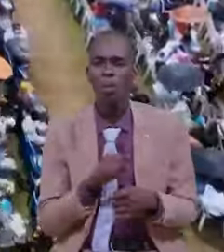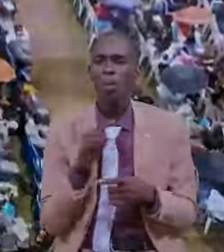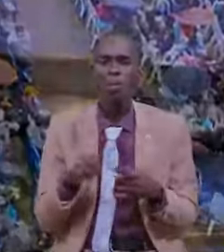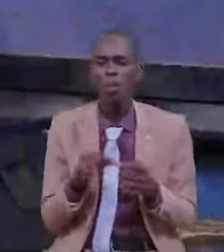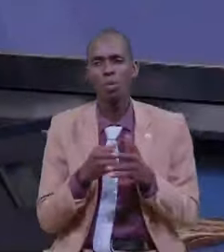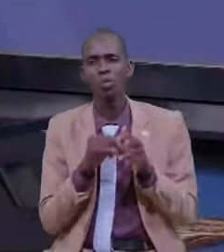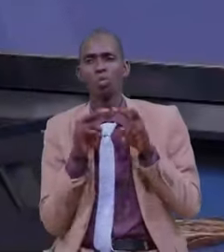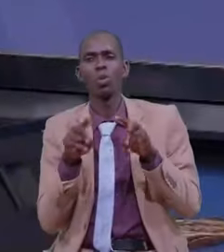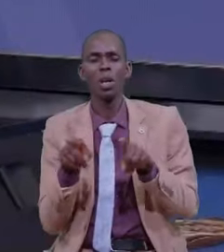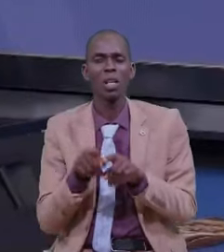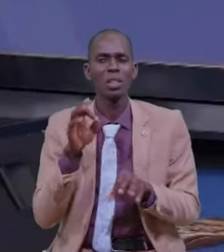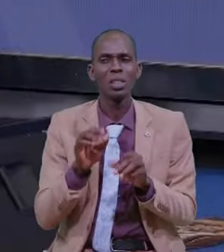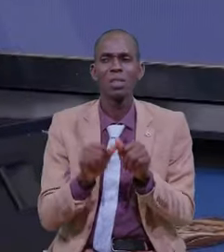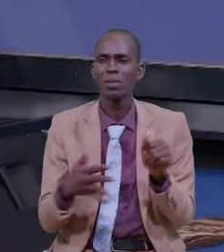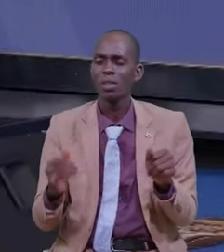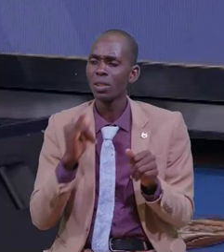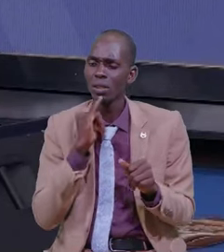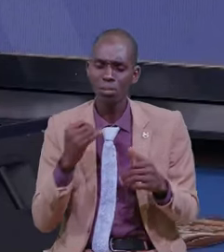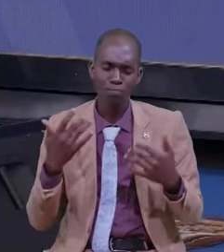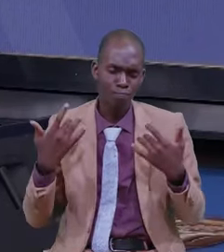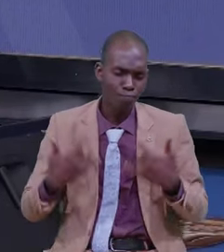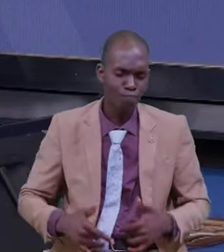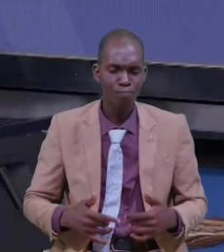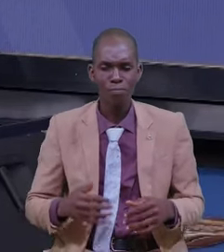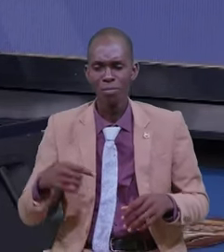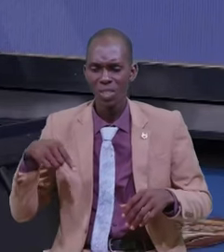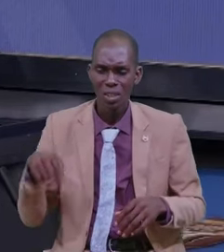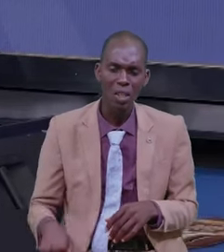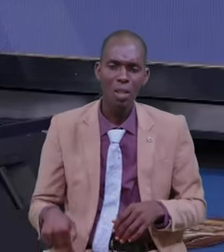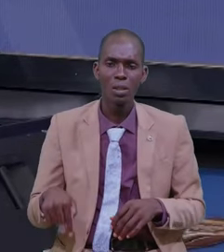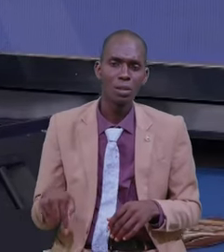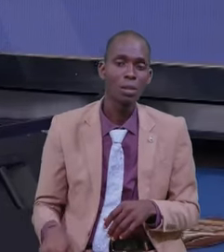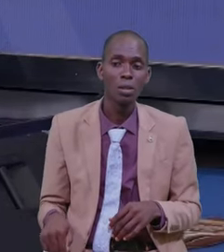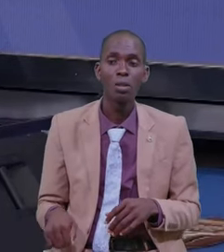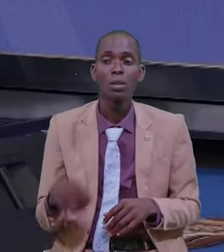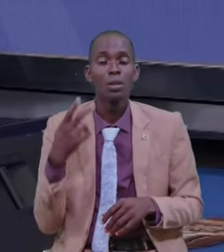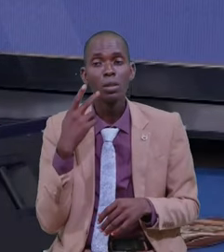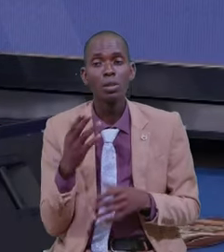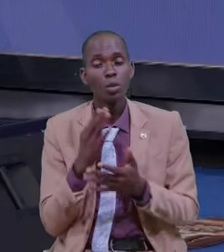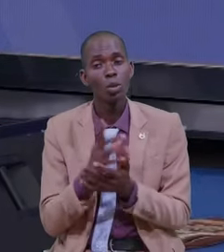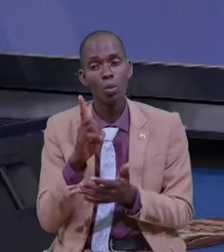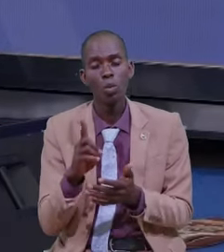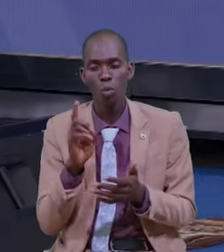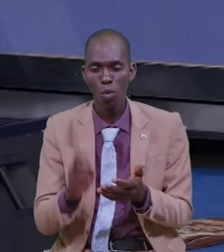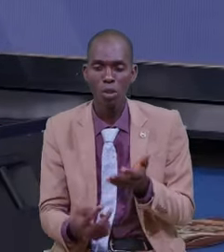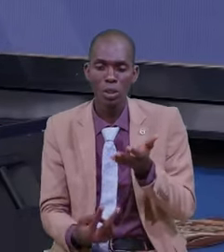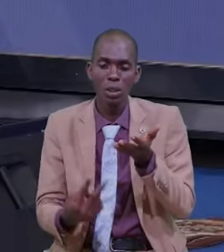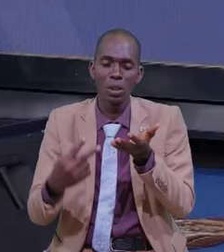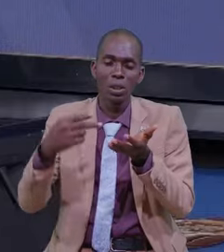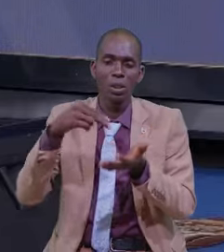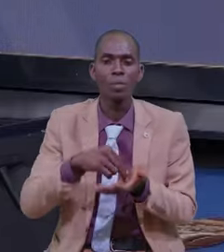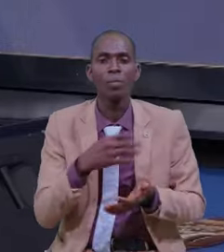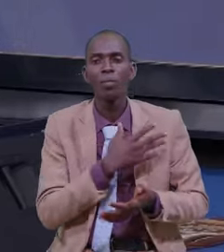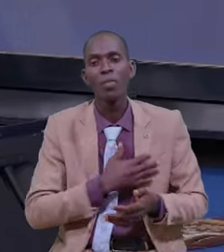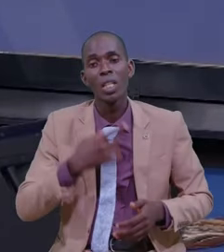is down and everything will remain down, somebody rises up and he says, I'm